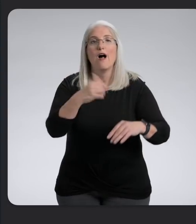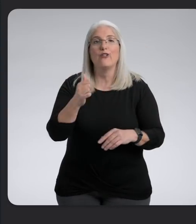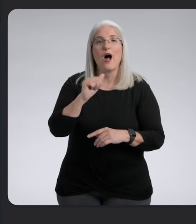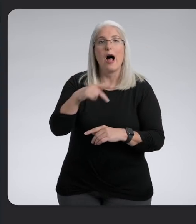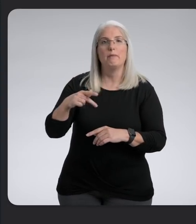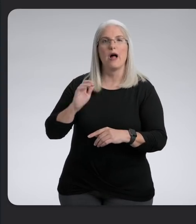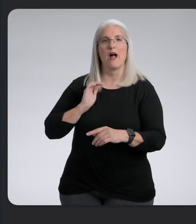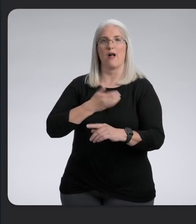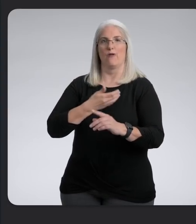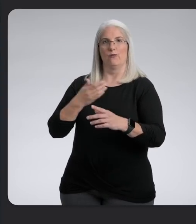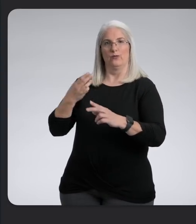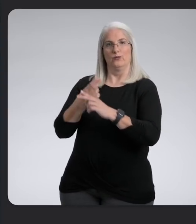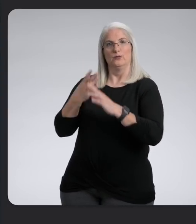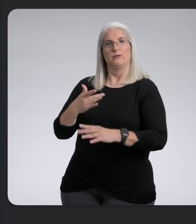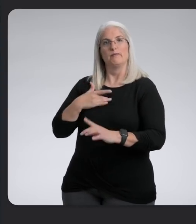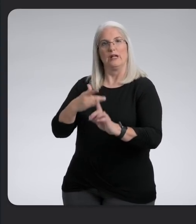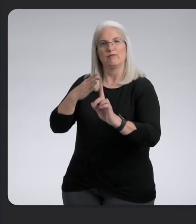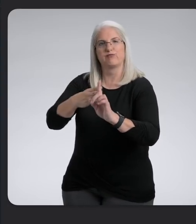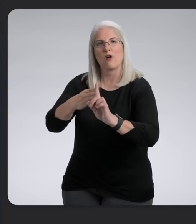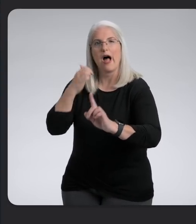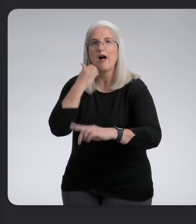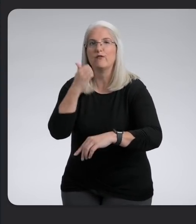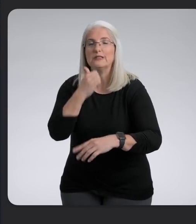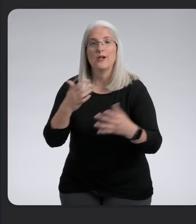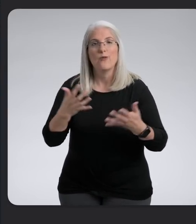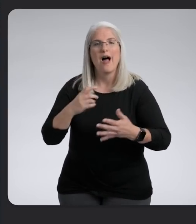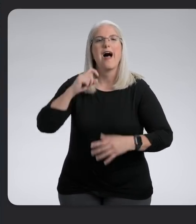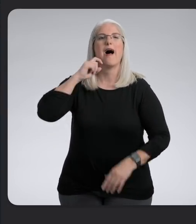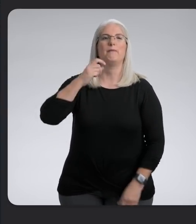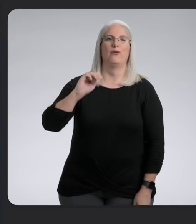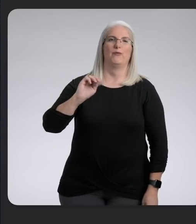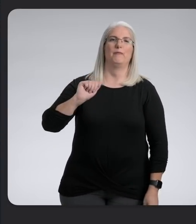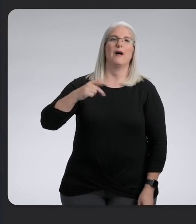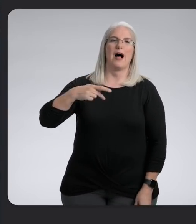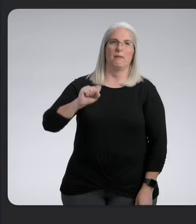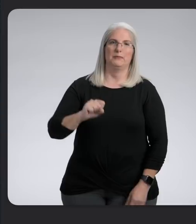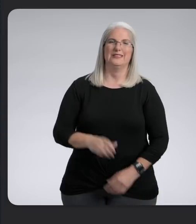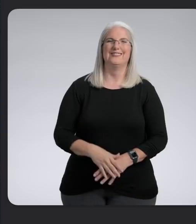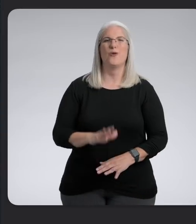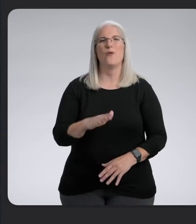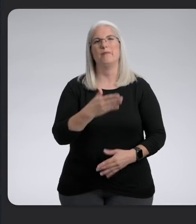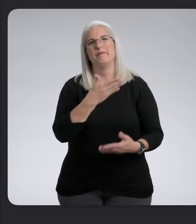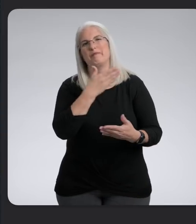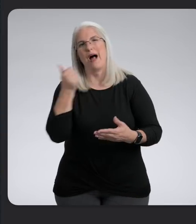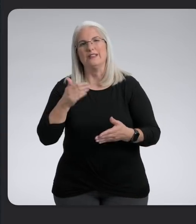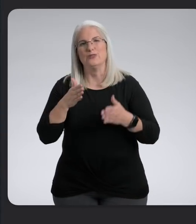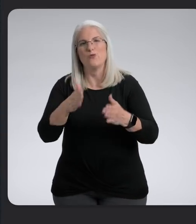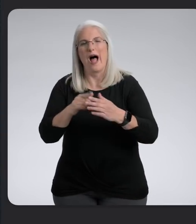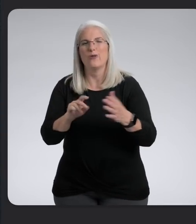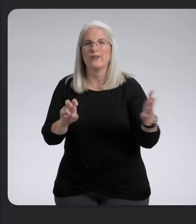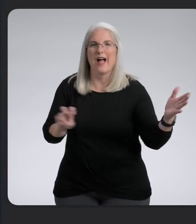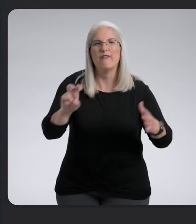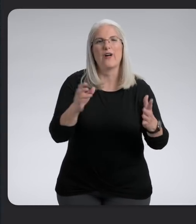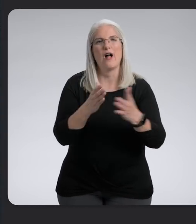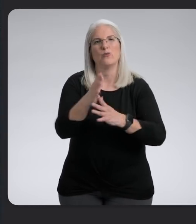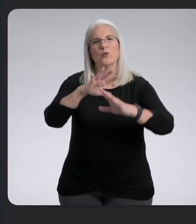day, Apple Maps. Apple Maps is the best way to navigate your world. It's easy to use